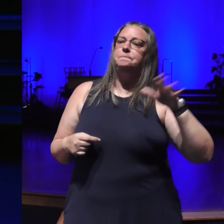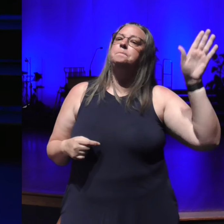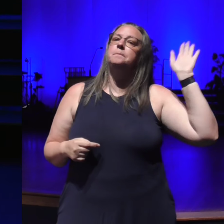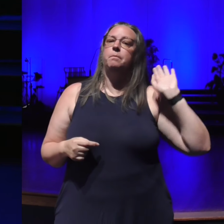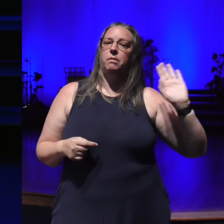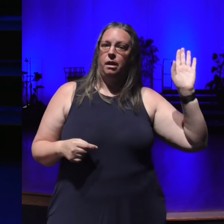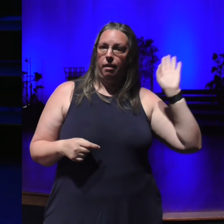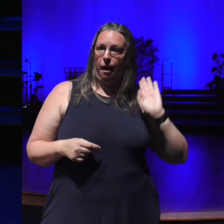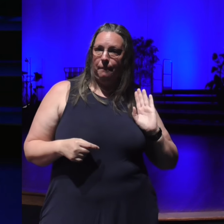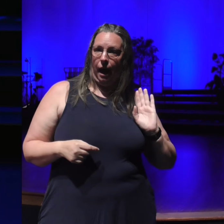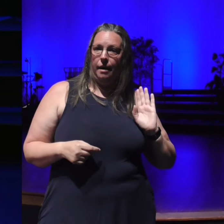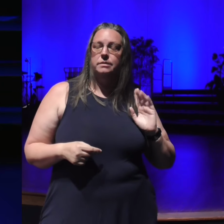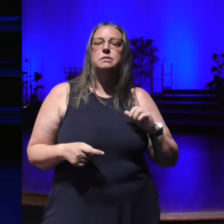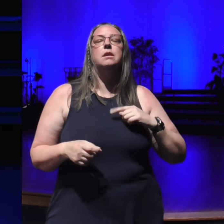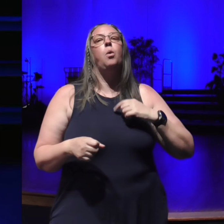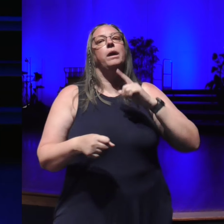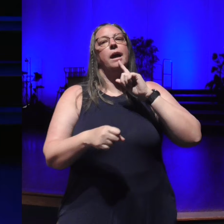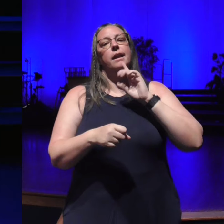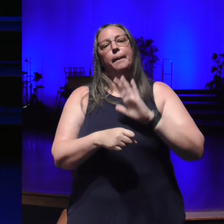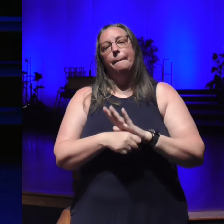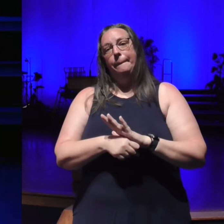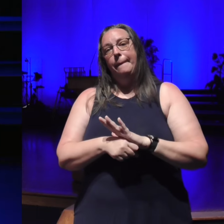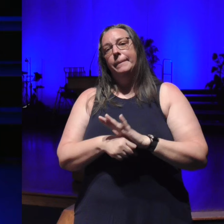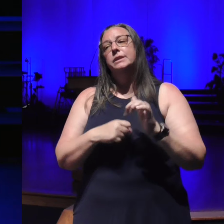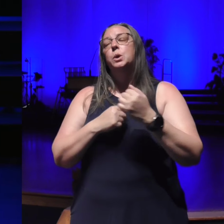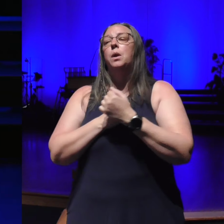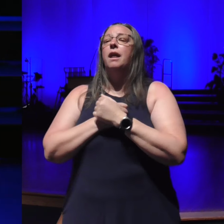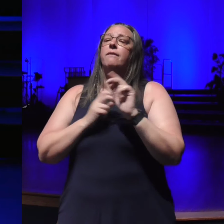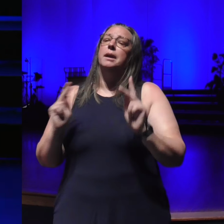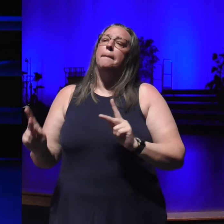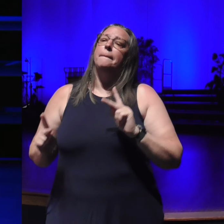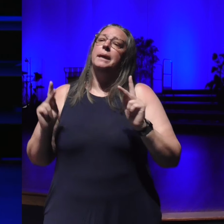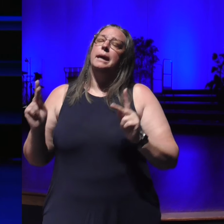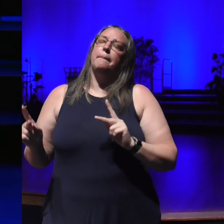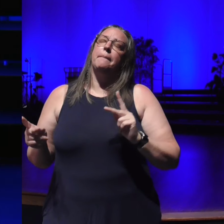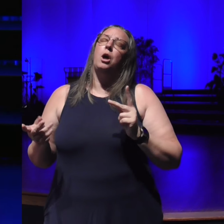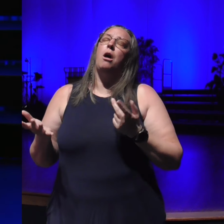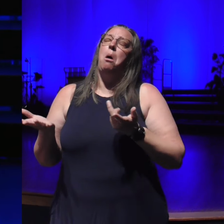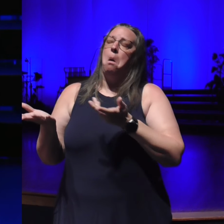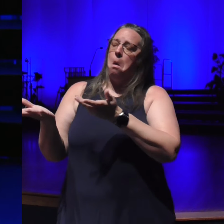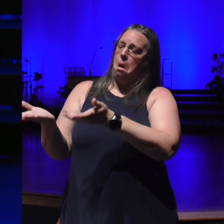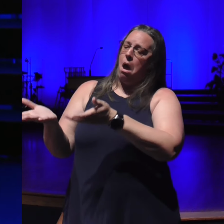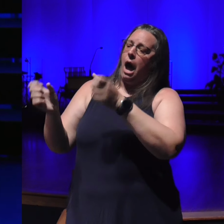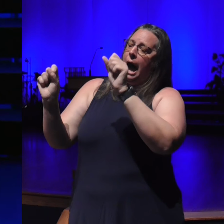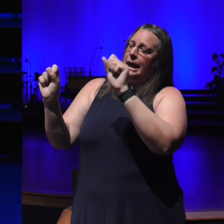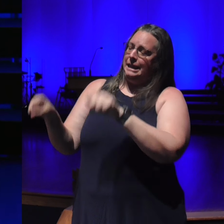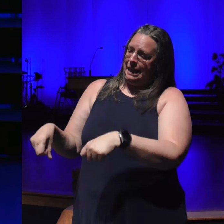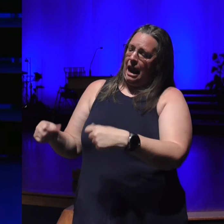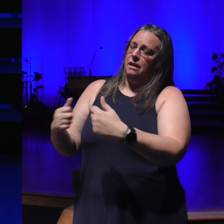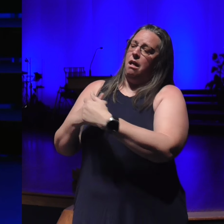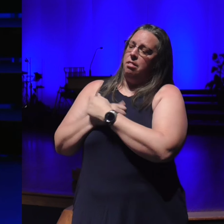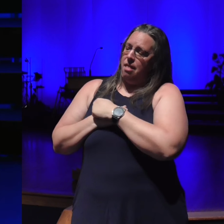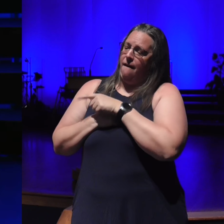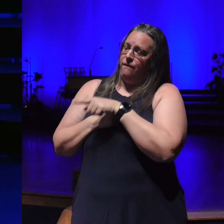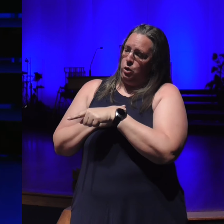past a commitment to loving people who were lovable, but maybe not loveable?